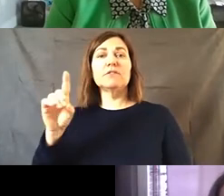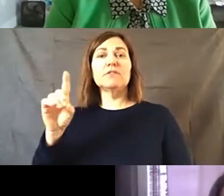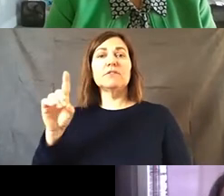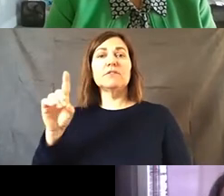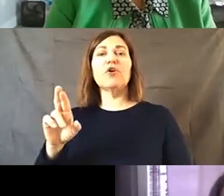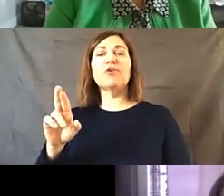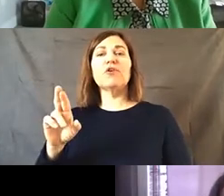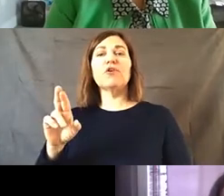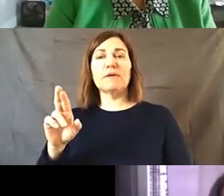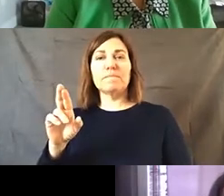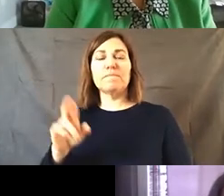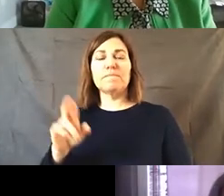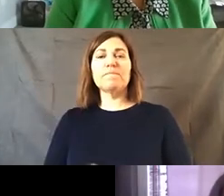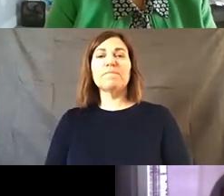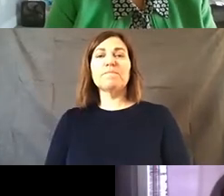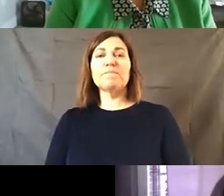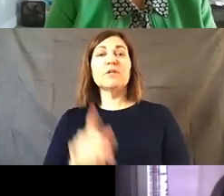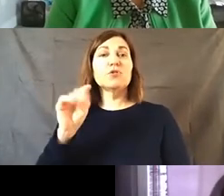Todd, are you with us?